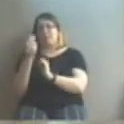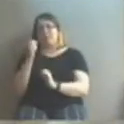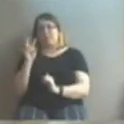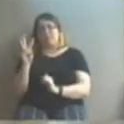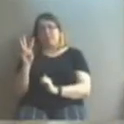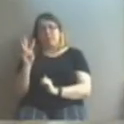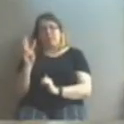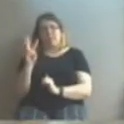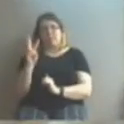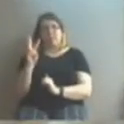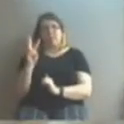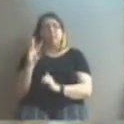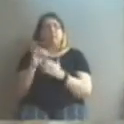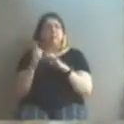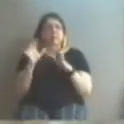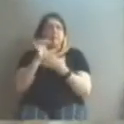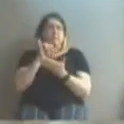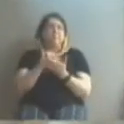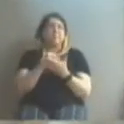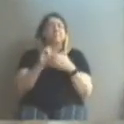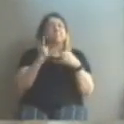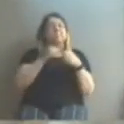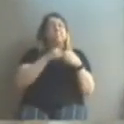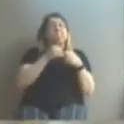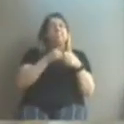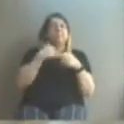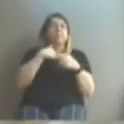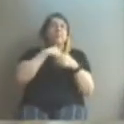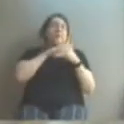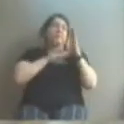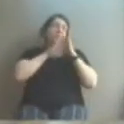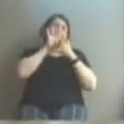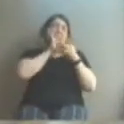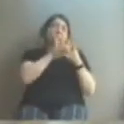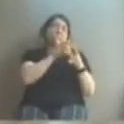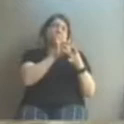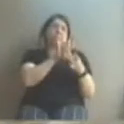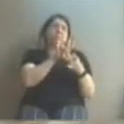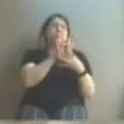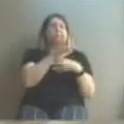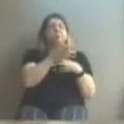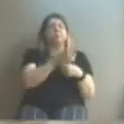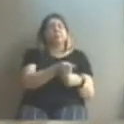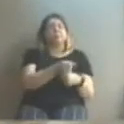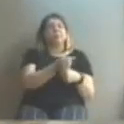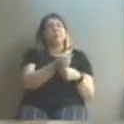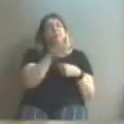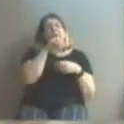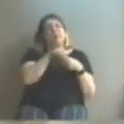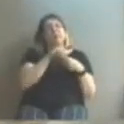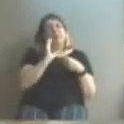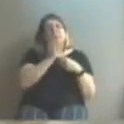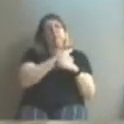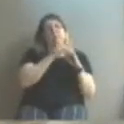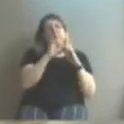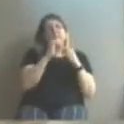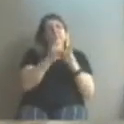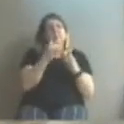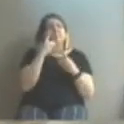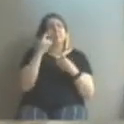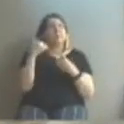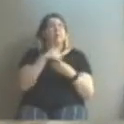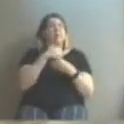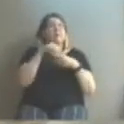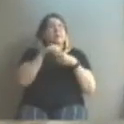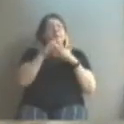How have we been able to do that? The first thing is we've built relationships and trust within our department. And because we have it